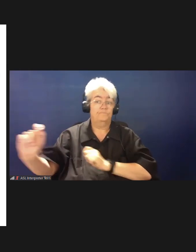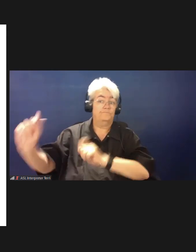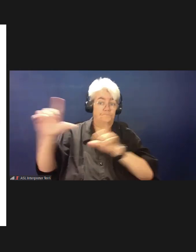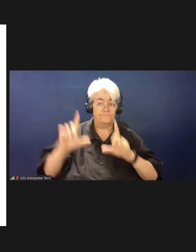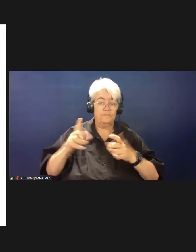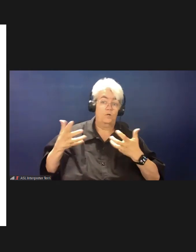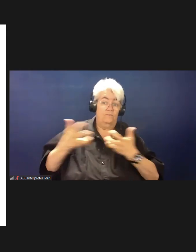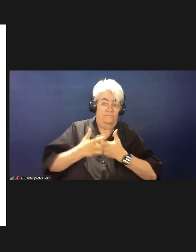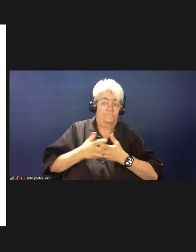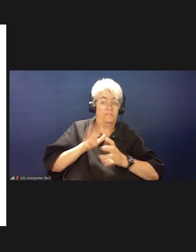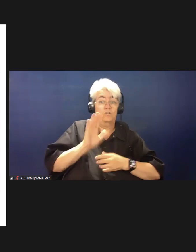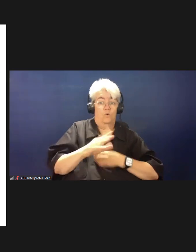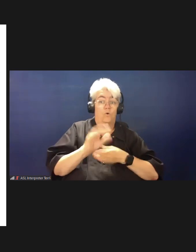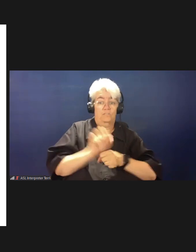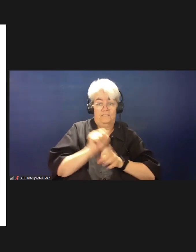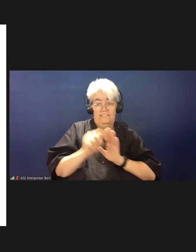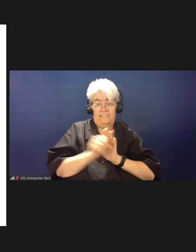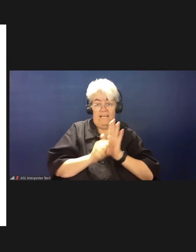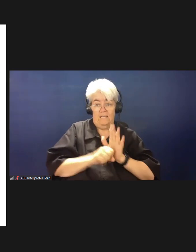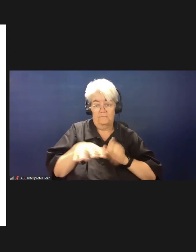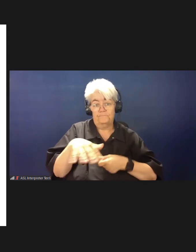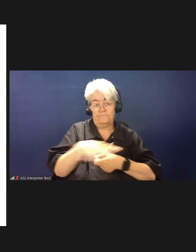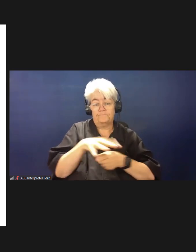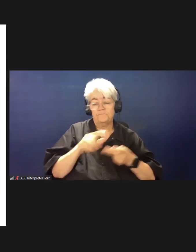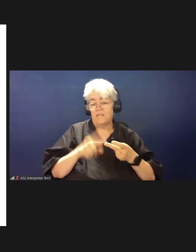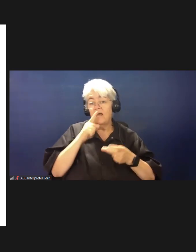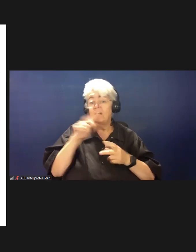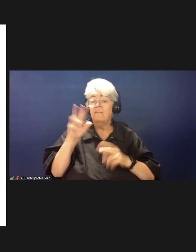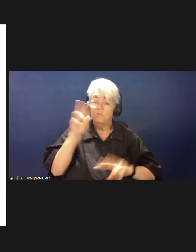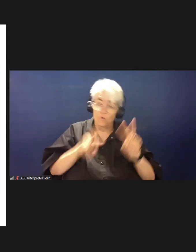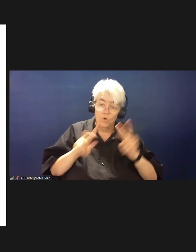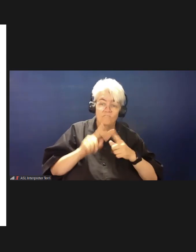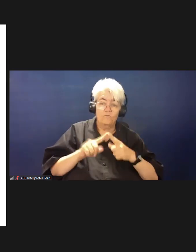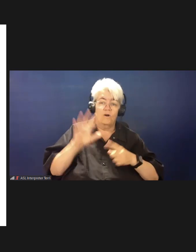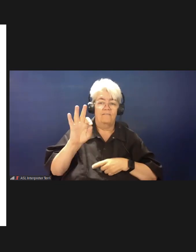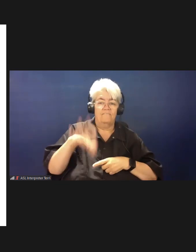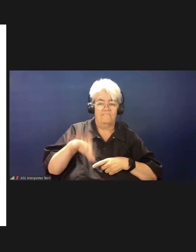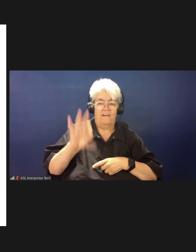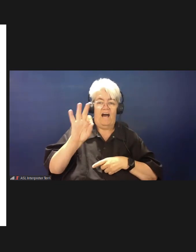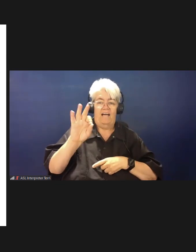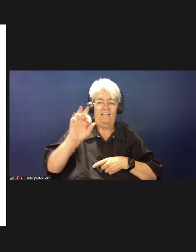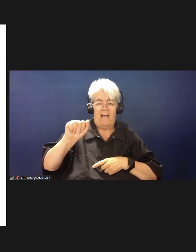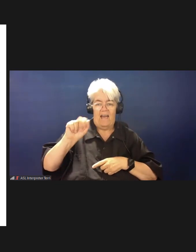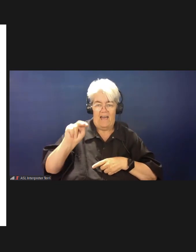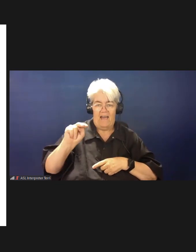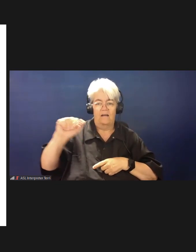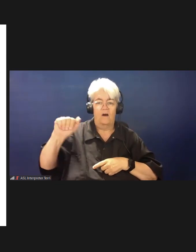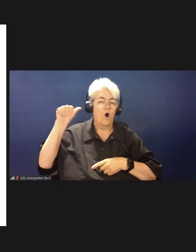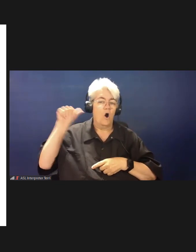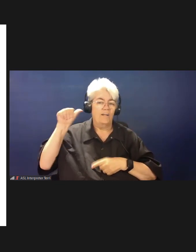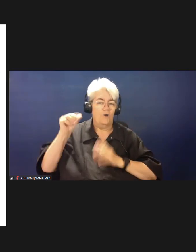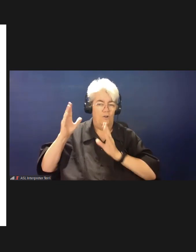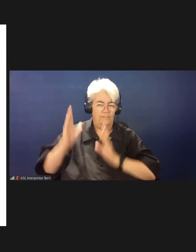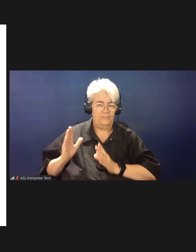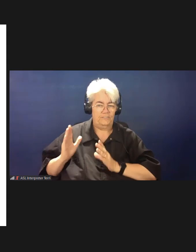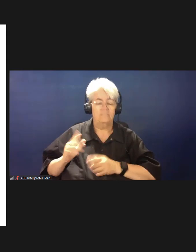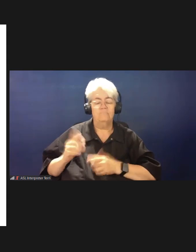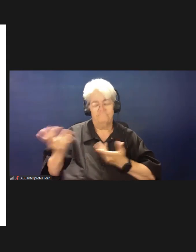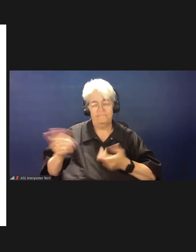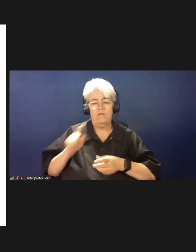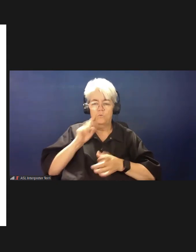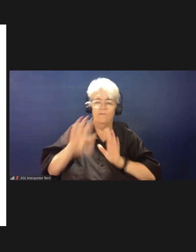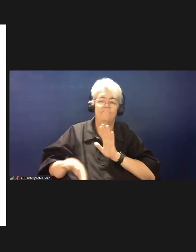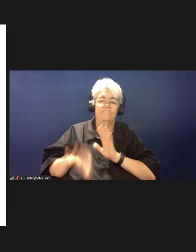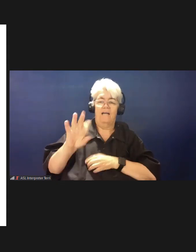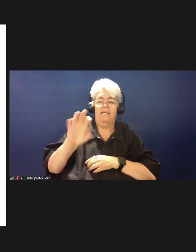showing you a bit in a bit. If you look for Find an Audiologist on our website, that's how you'll find the EDI